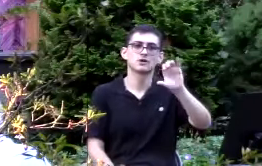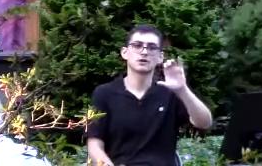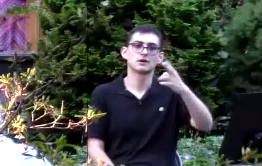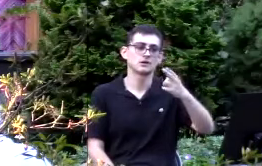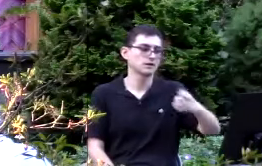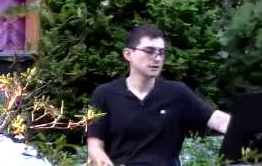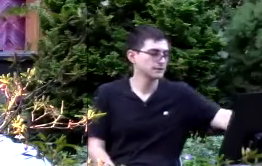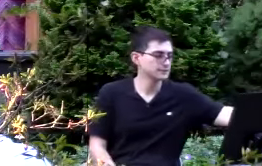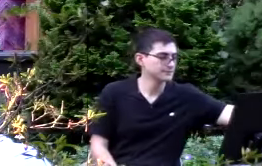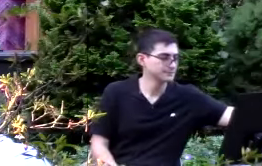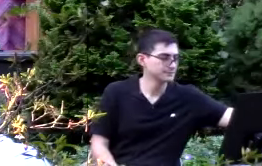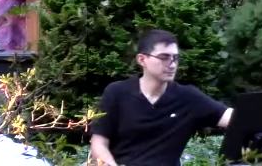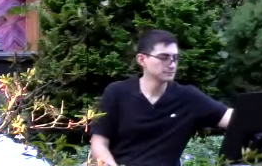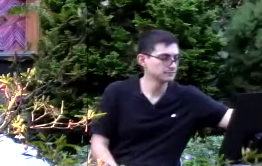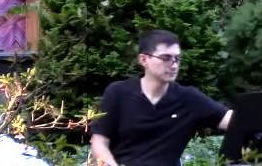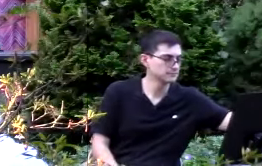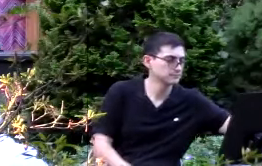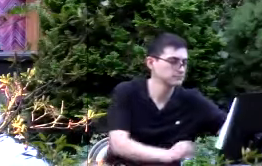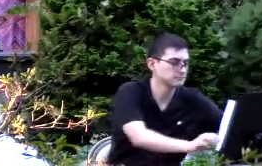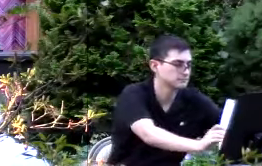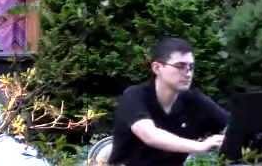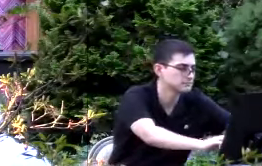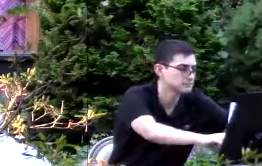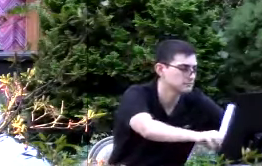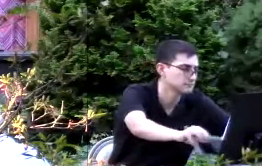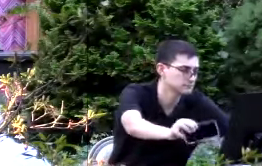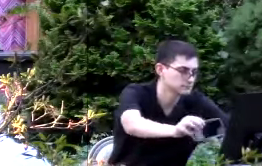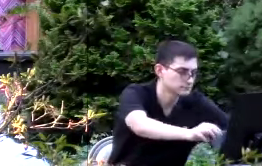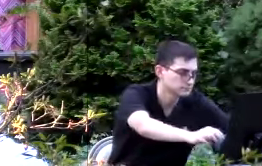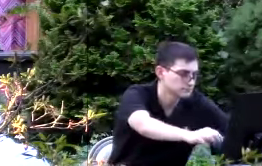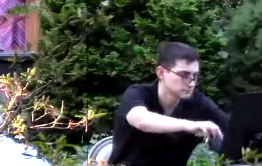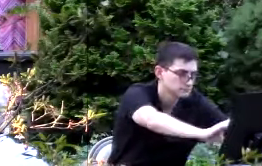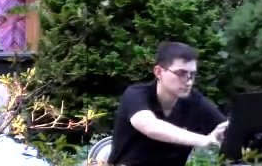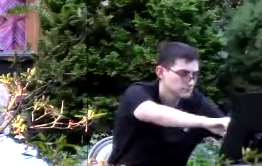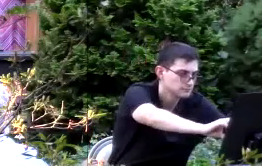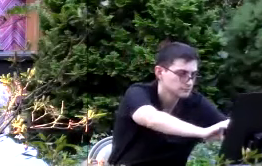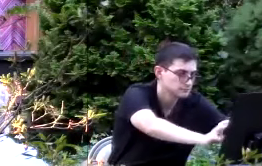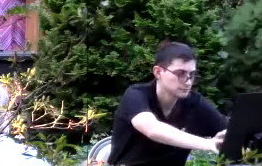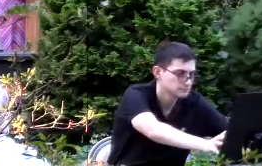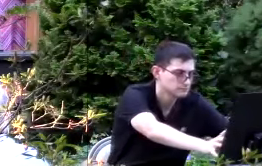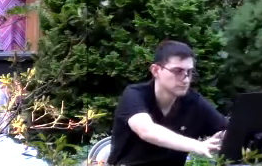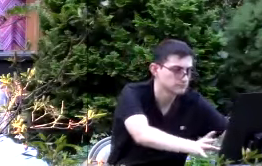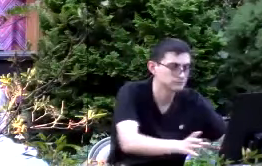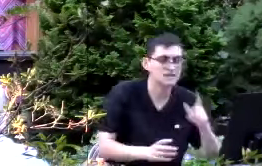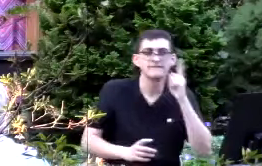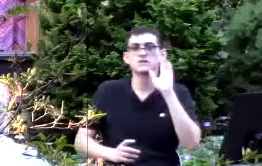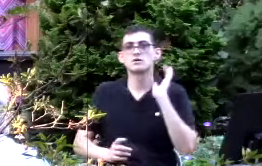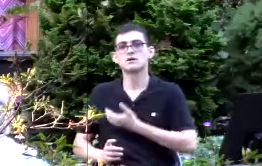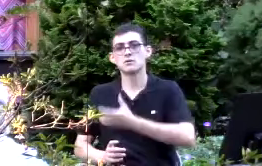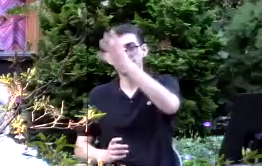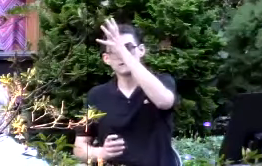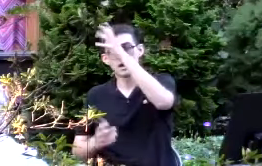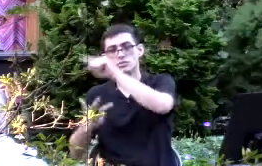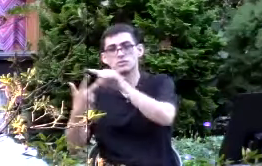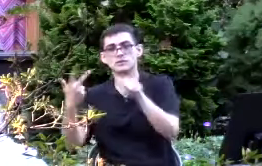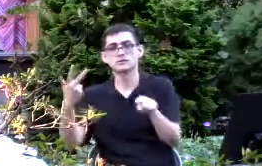Mishaberach Avotenu B'Imotenu, Avraham Yitzchak V'Yaakov, Sarah Rivka Rachel V'Lea,